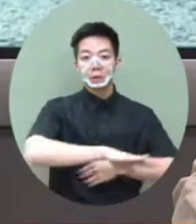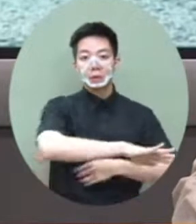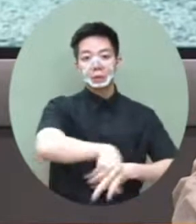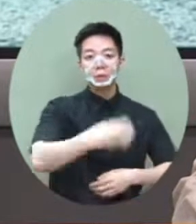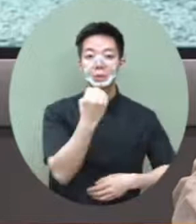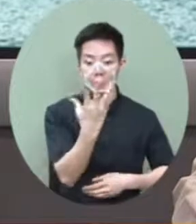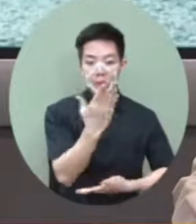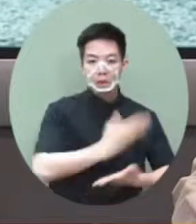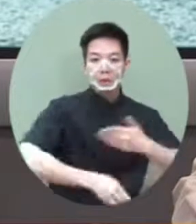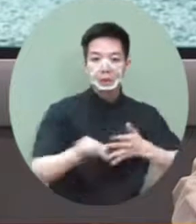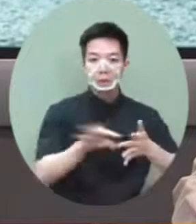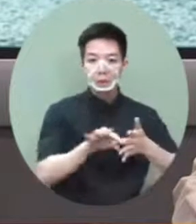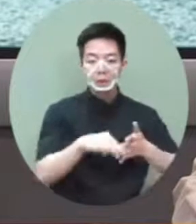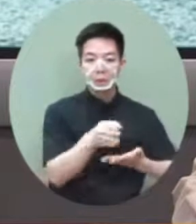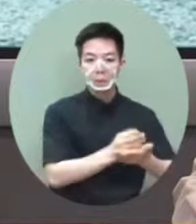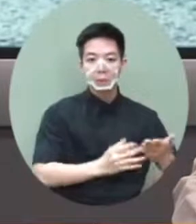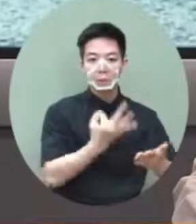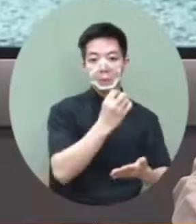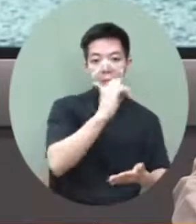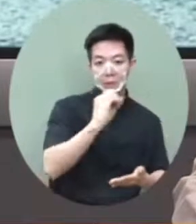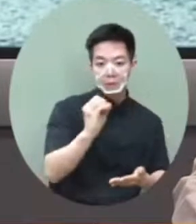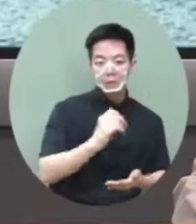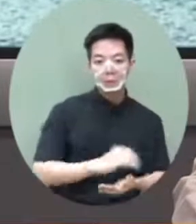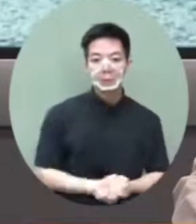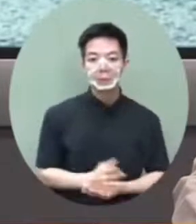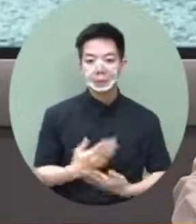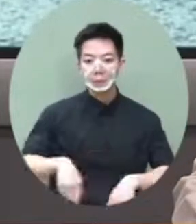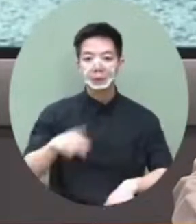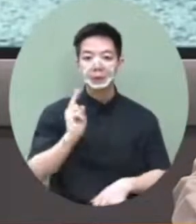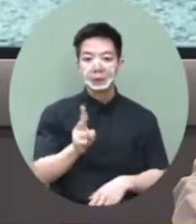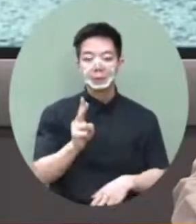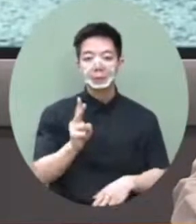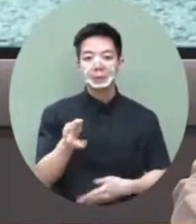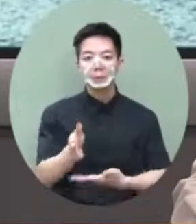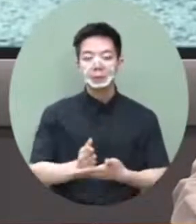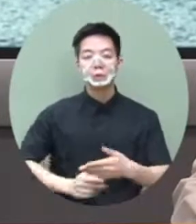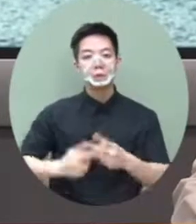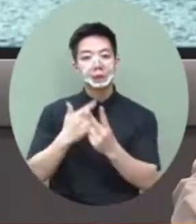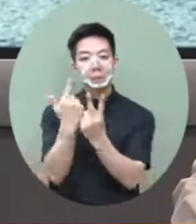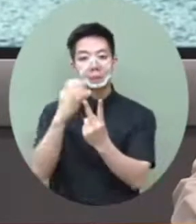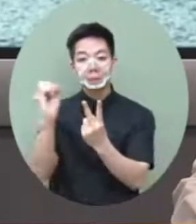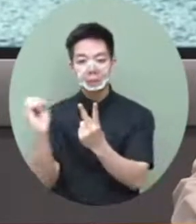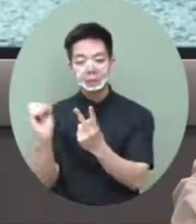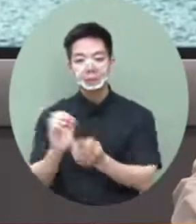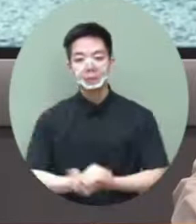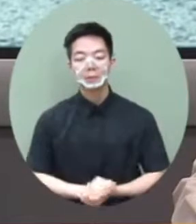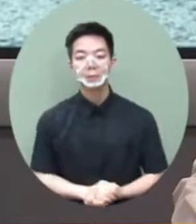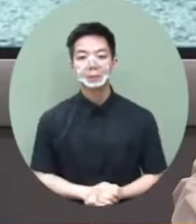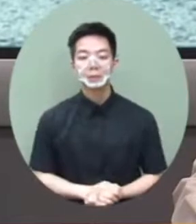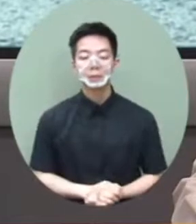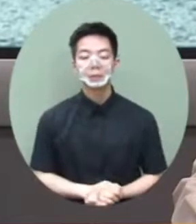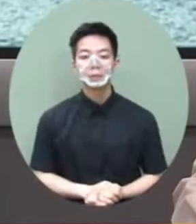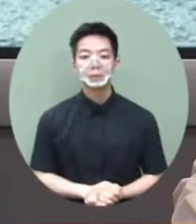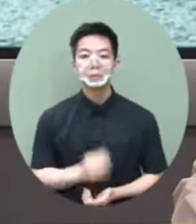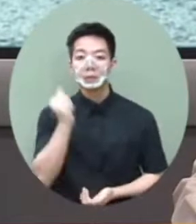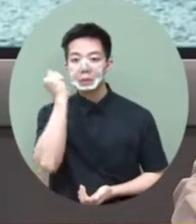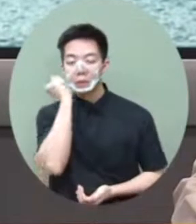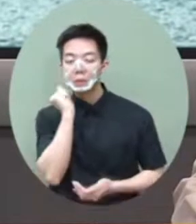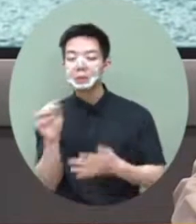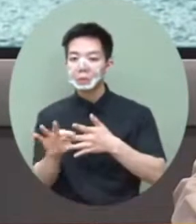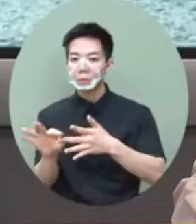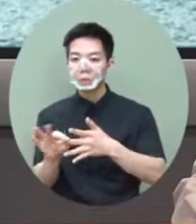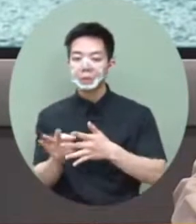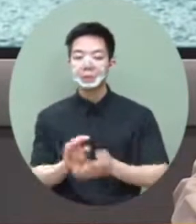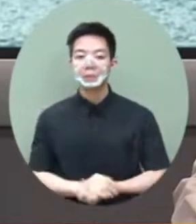about 30% of all residential care homes for people with disability. 227 of them involved